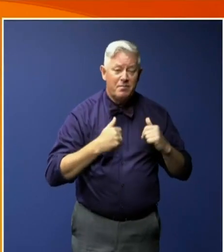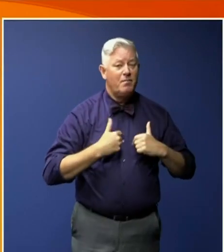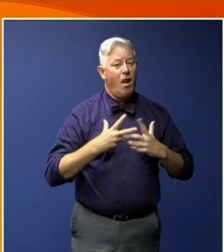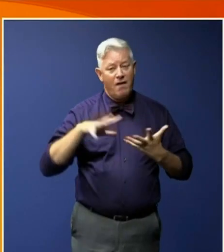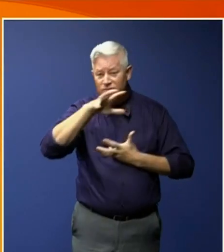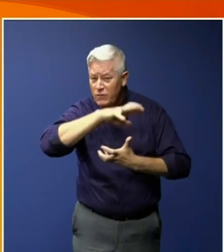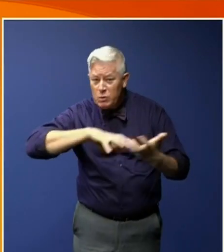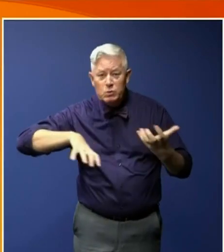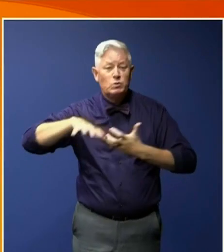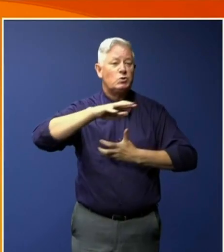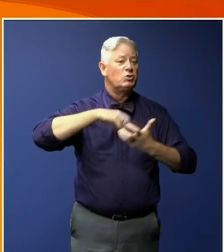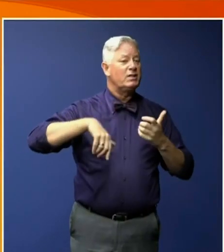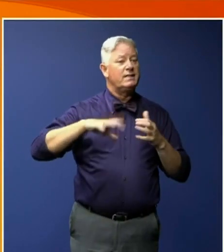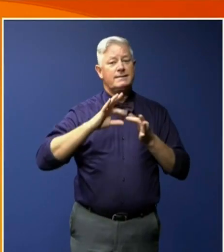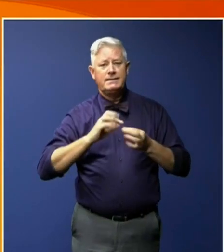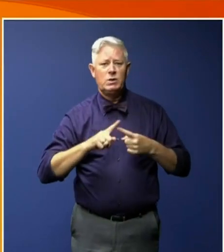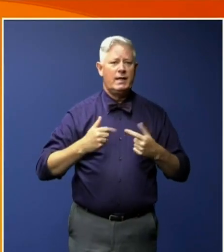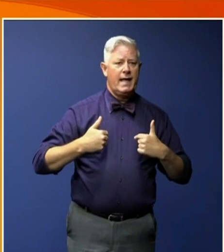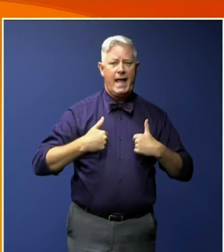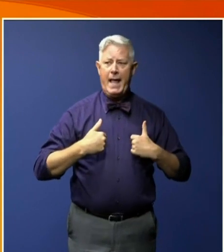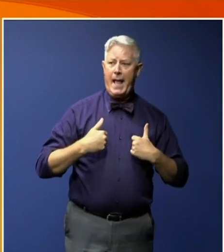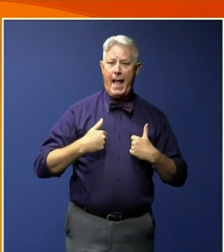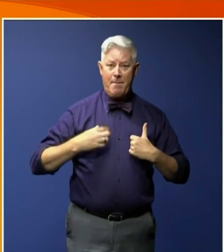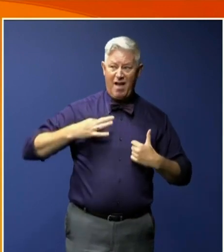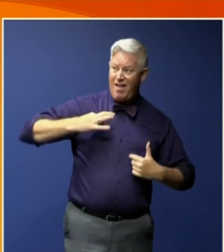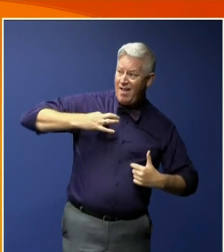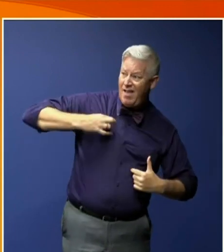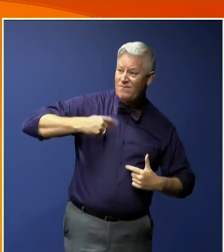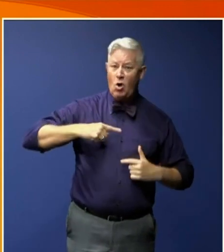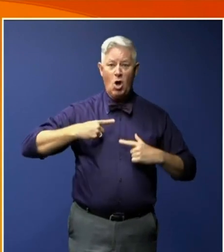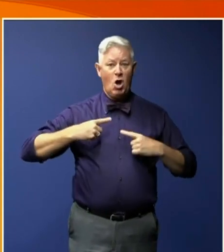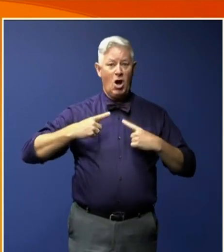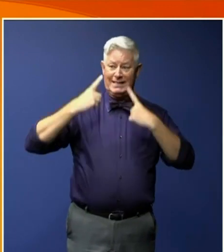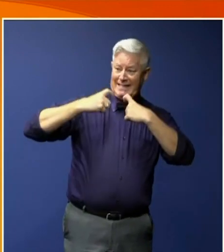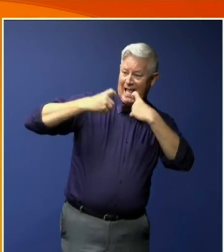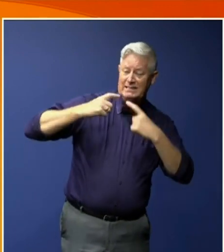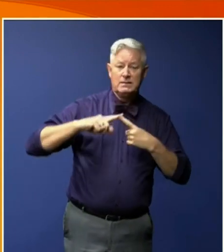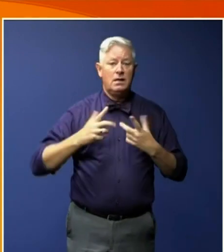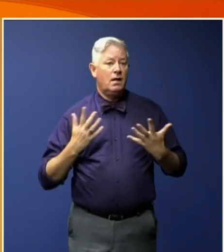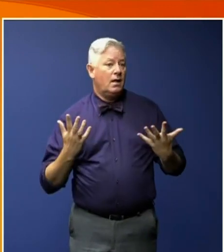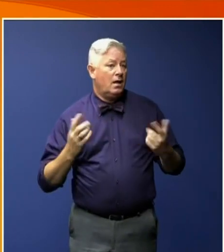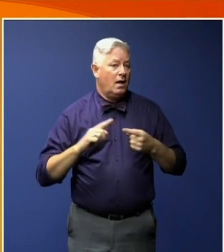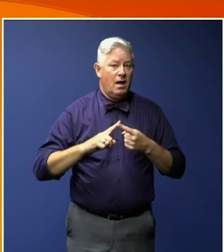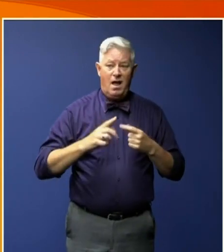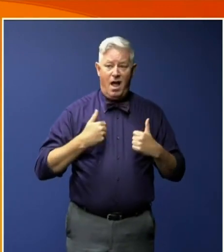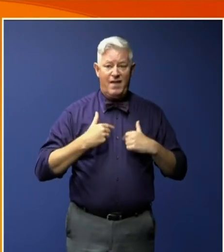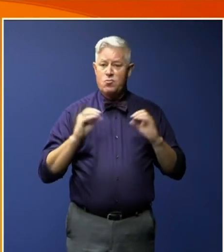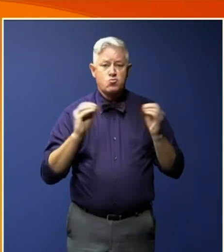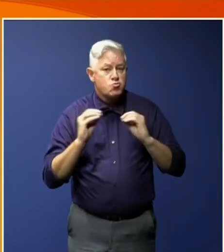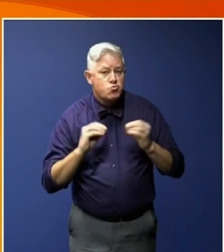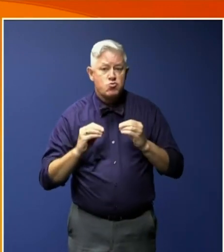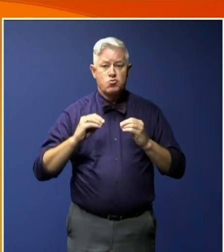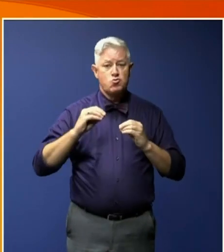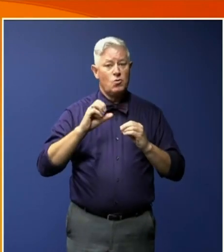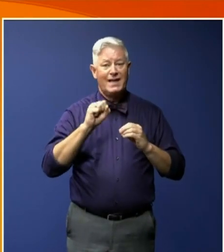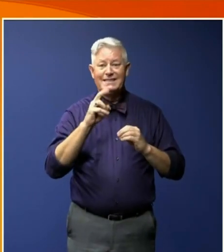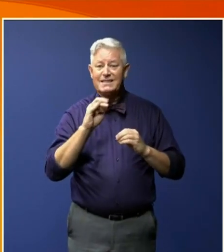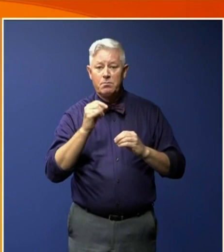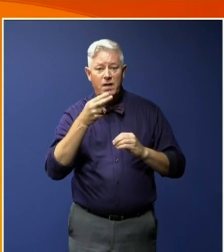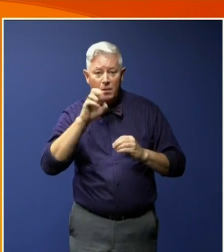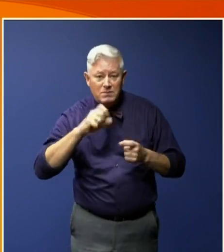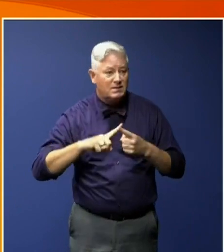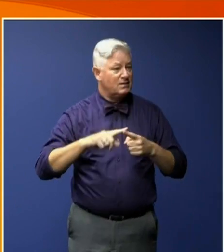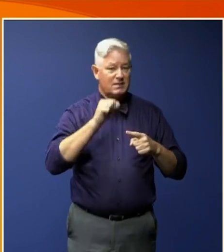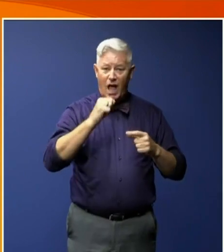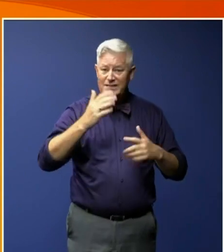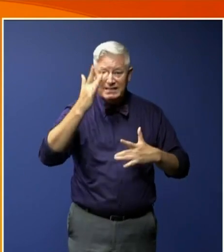CONFUSION AS IT RELATES TO ARE YOU TRULY A CANDIDATE. IF YOU ARE NOT SYMPTOMATIC, IF YOU DON'T HAVE UNDERLYING HEALTH CONDITIONS, YOU REALLY SHOULD NOT